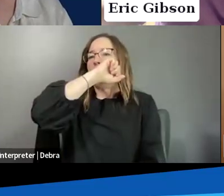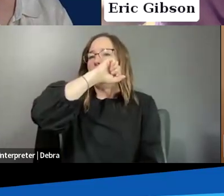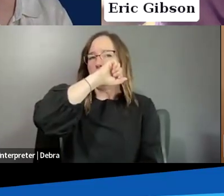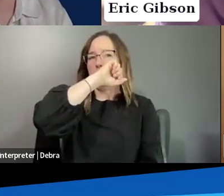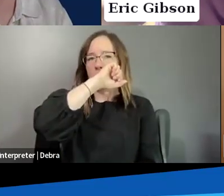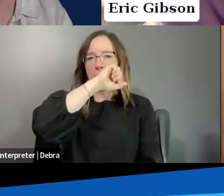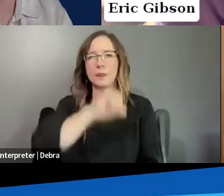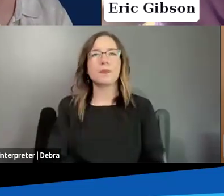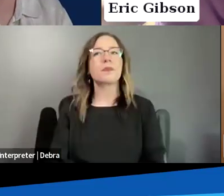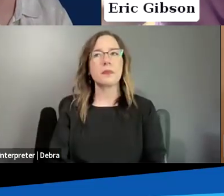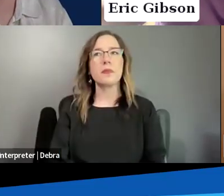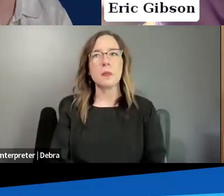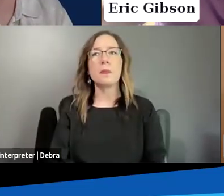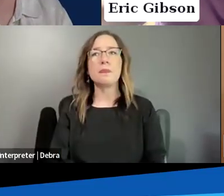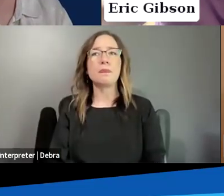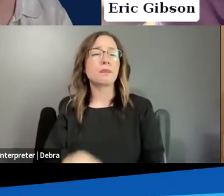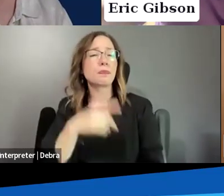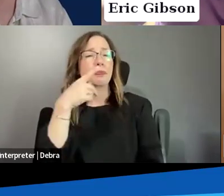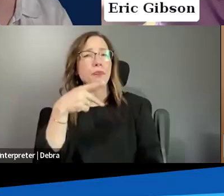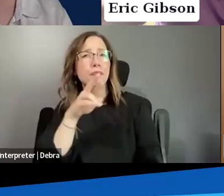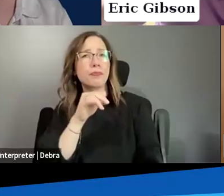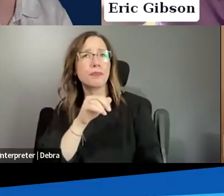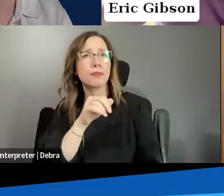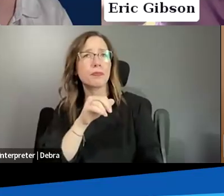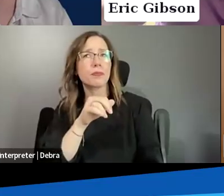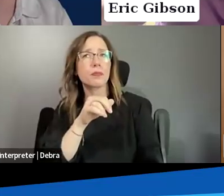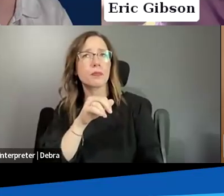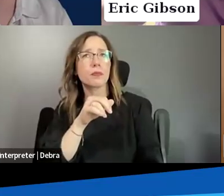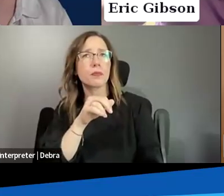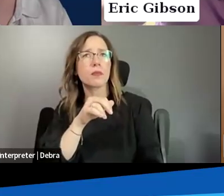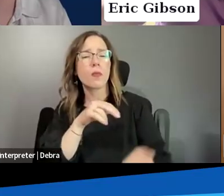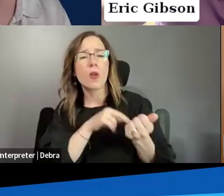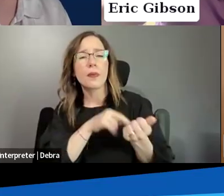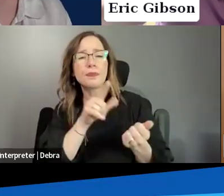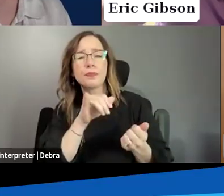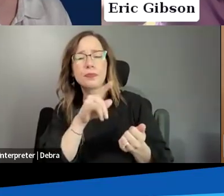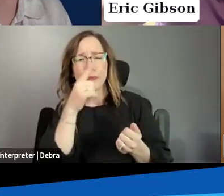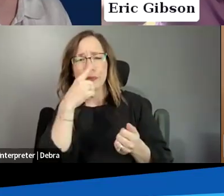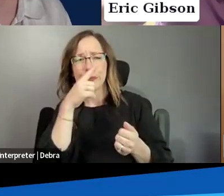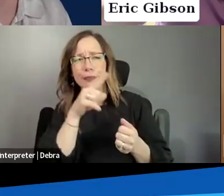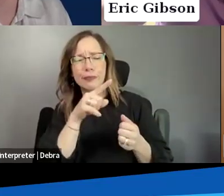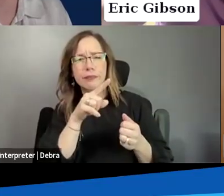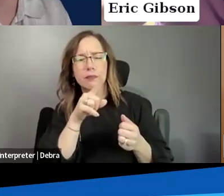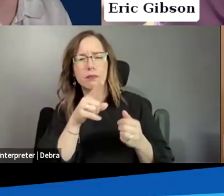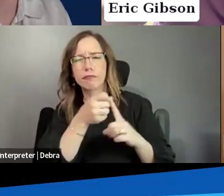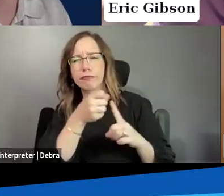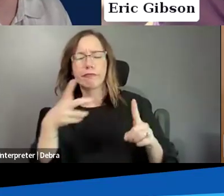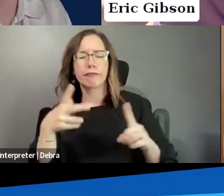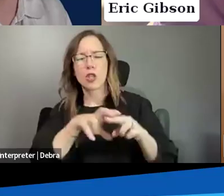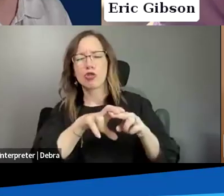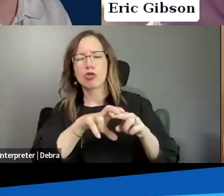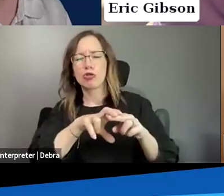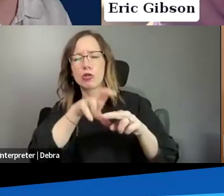So could you follow up on that a little bit about, you talked about transferring, because we had a question that somebody